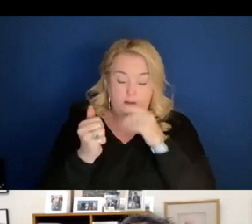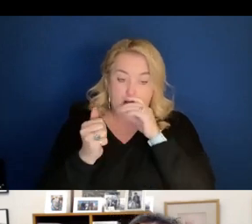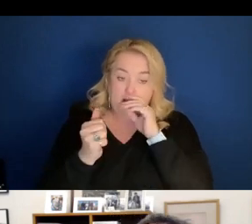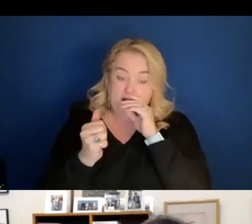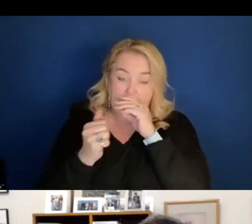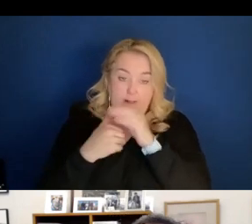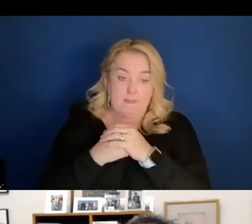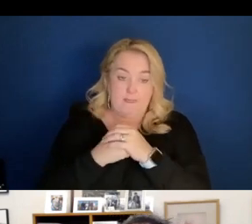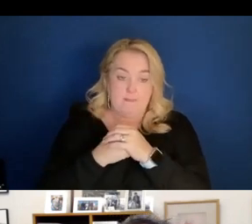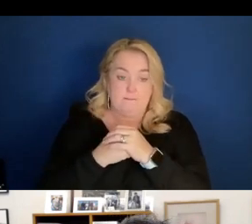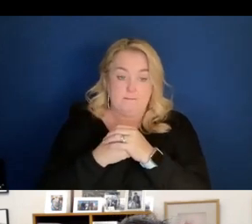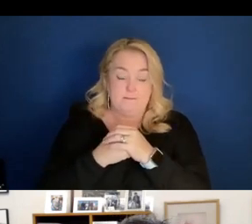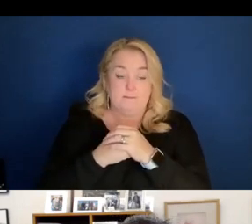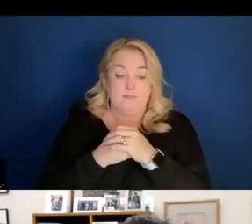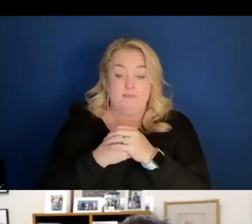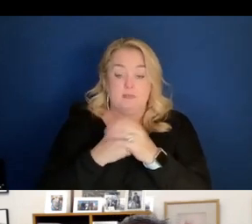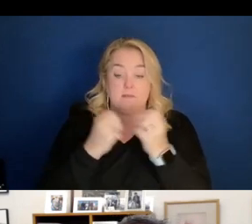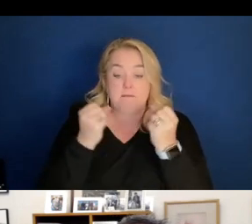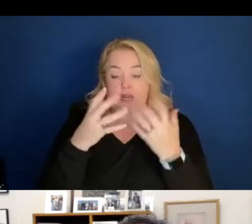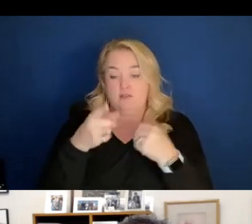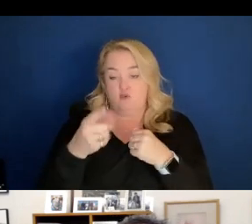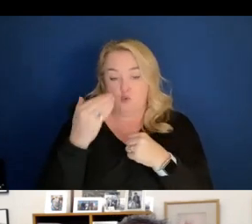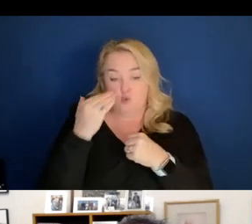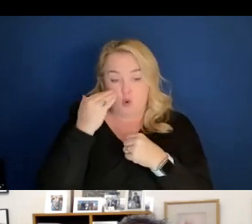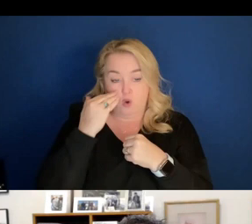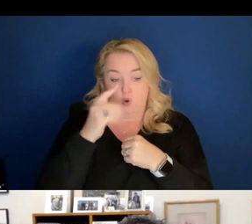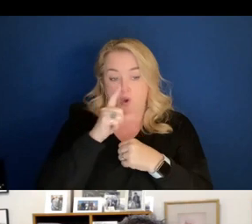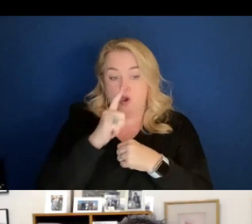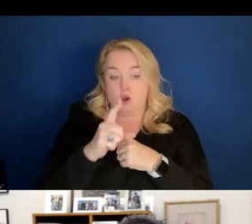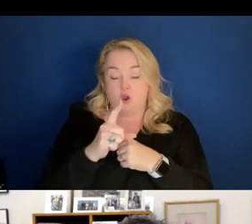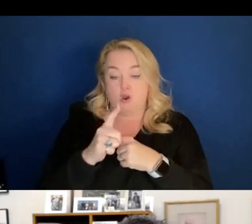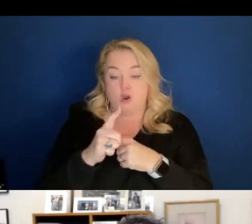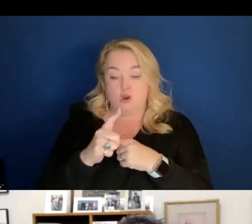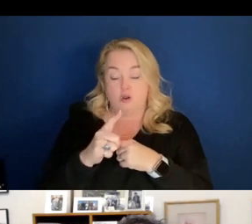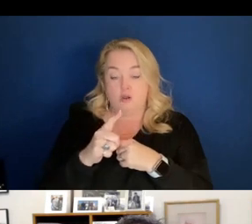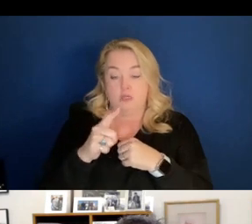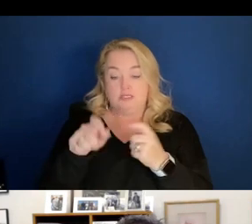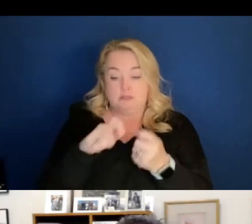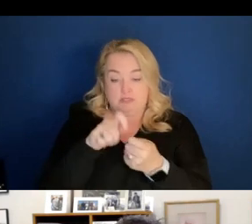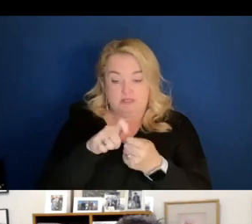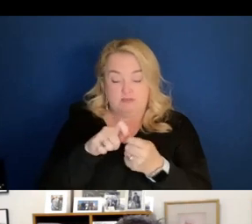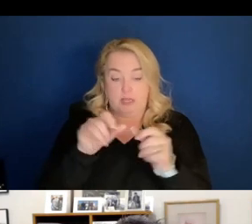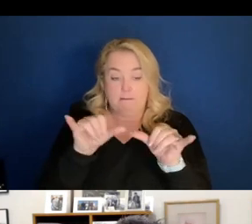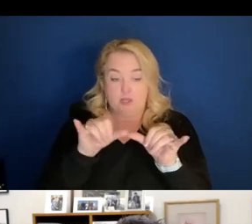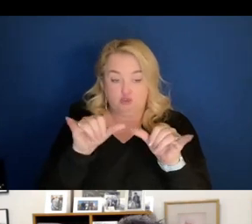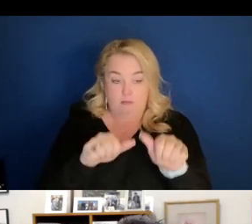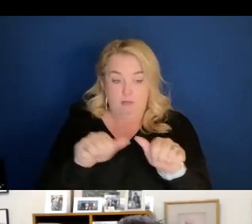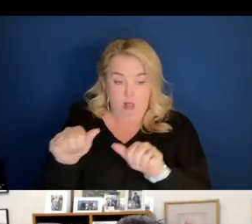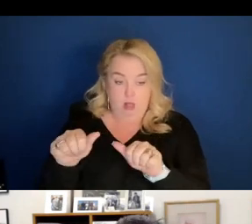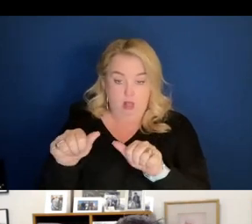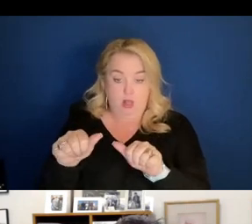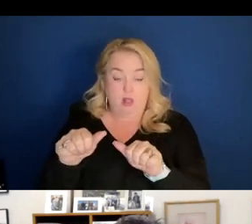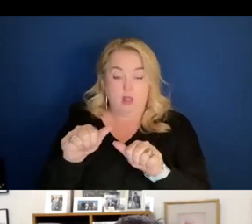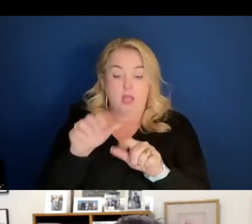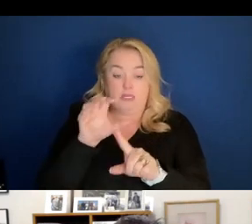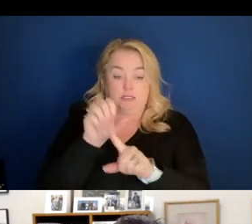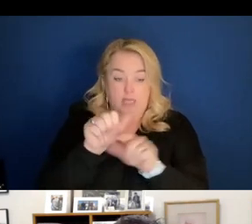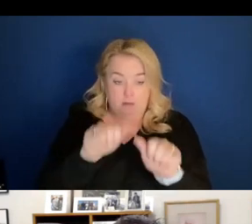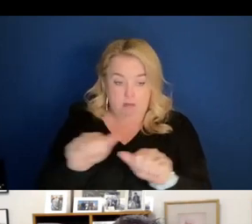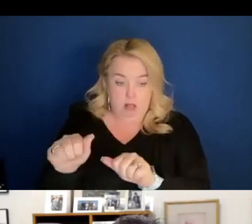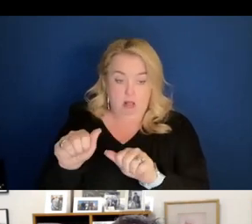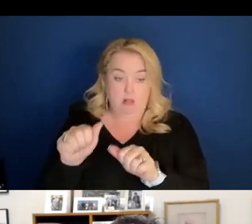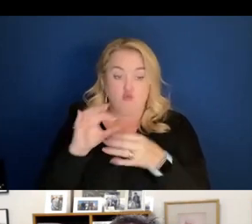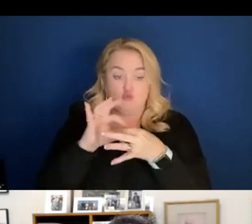helpful. SMART objectives, as many of you know, are specific, measurable, attainable,